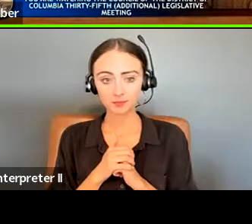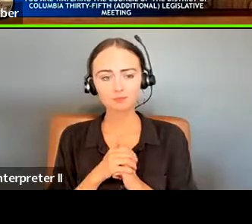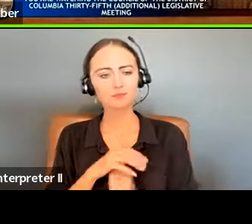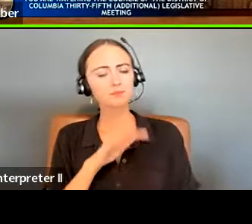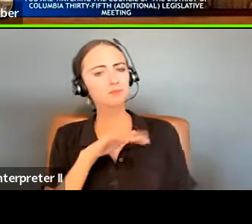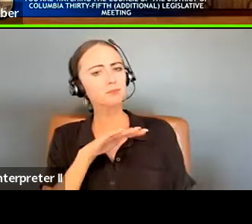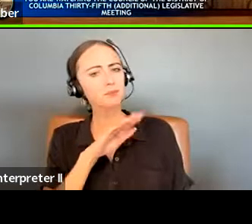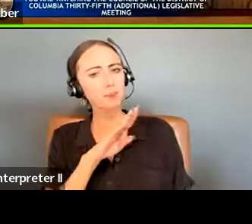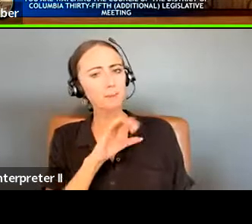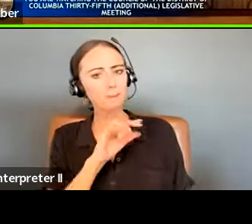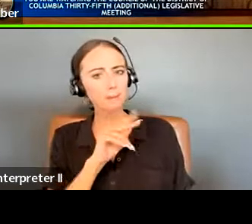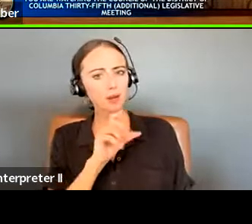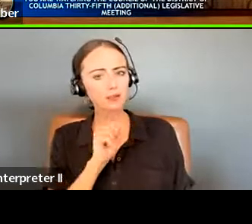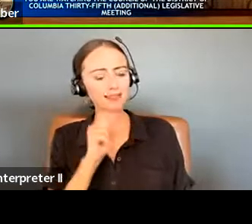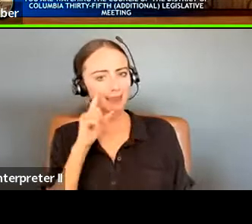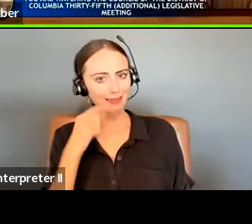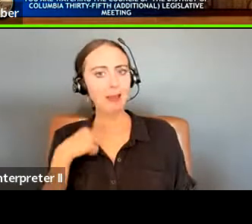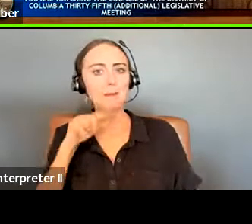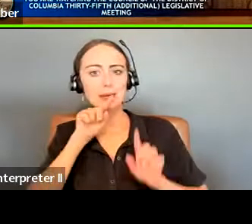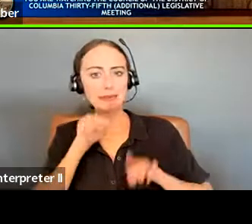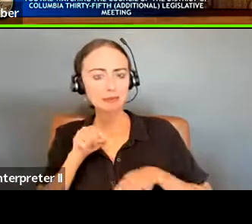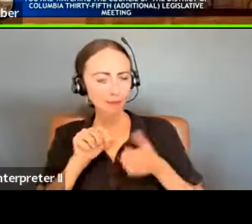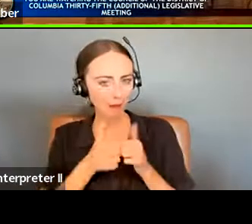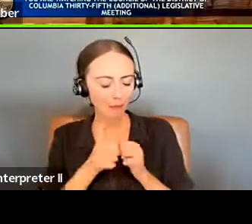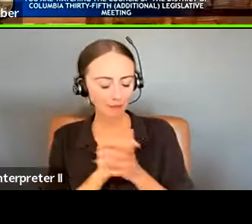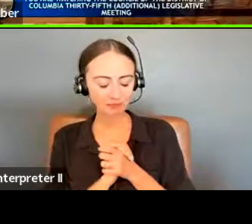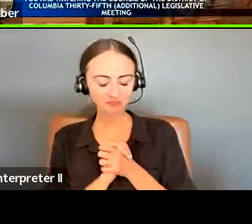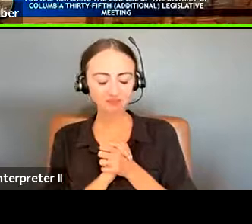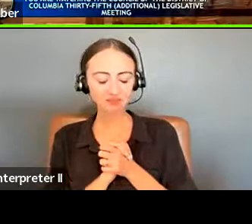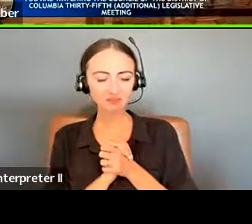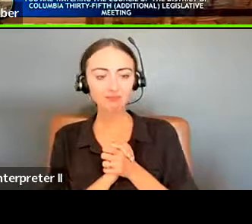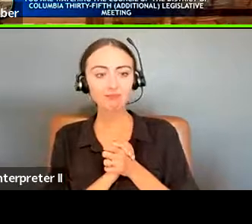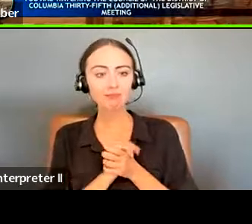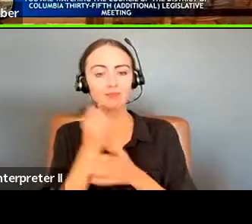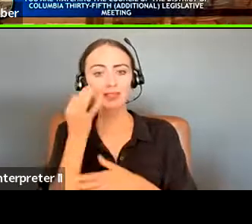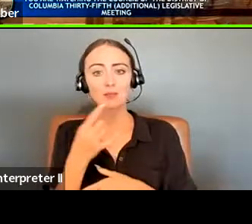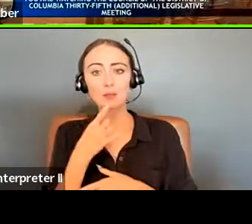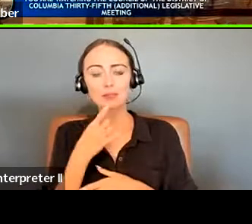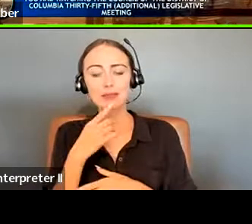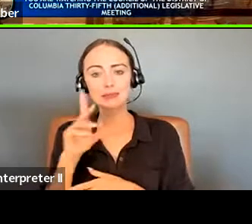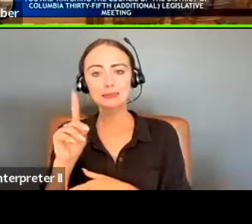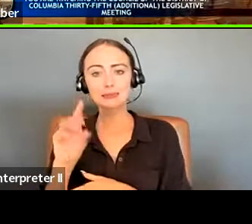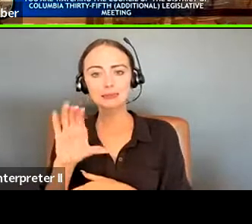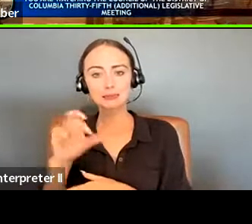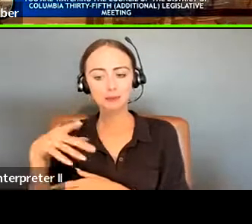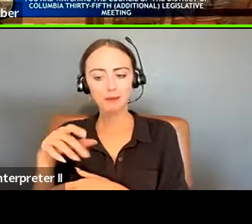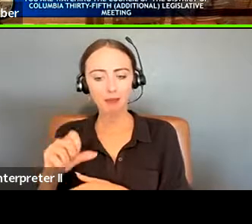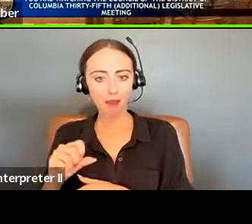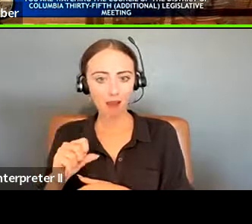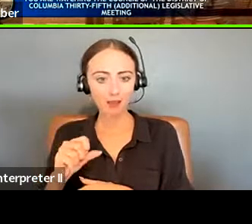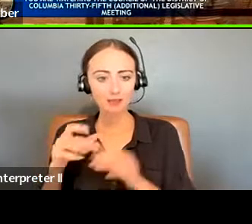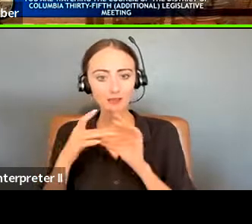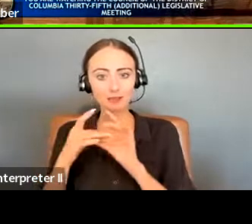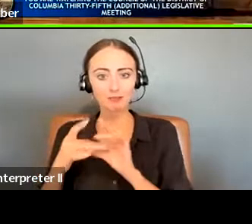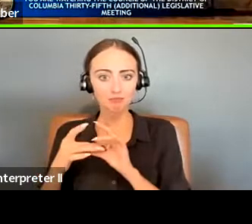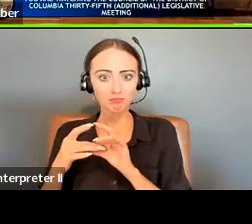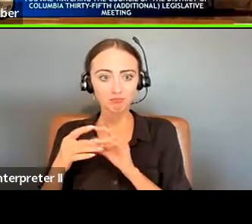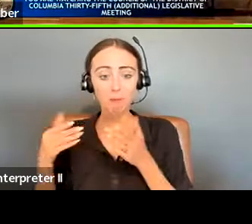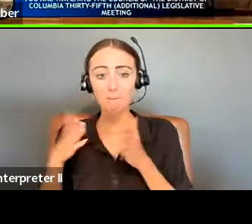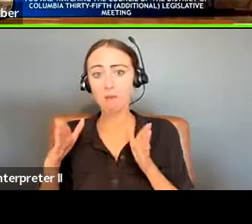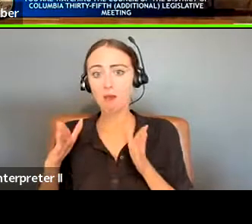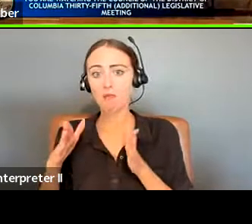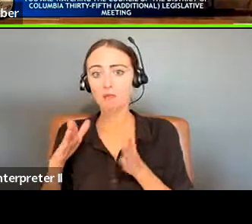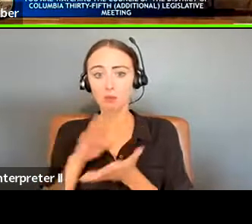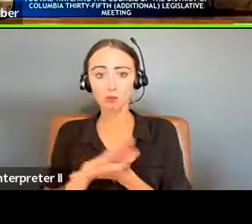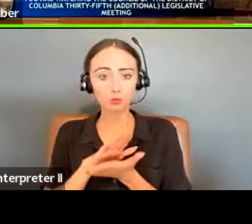Councilmember Bonds, I think I'm going to answer you this way. If you ask DCPS with regard to the DC public school system, or you